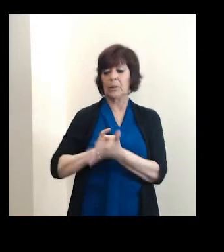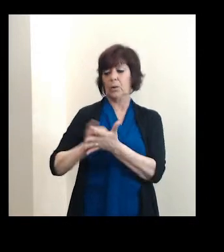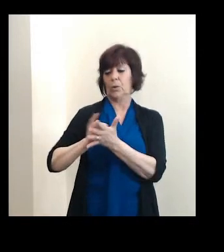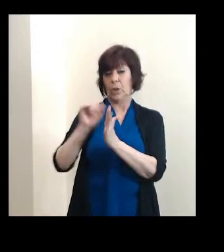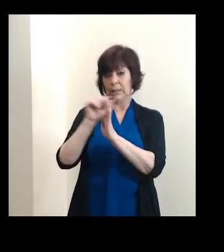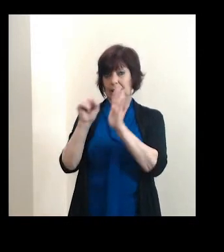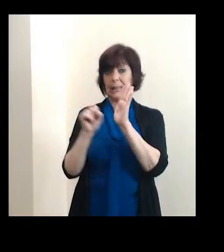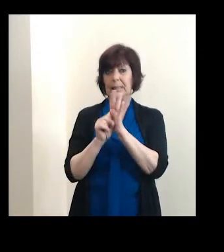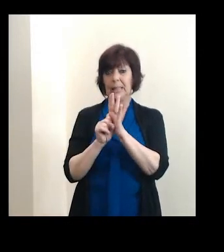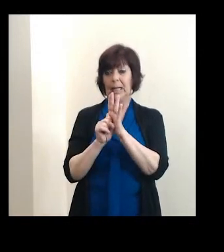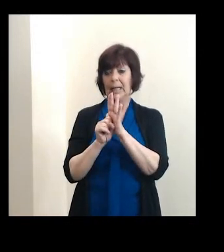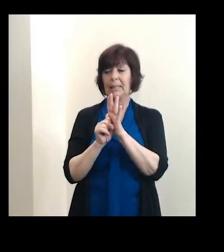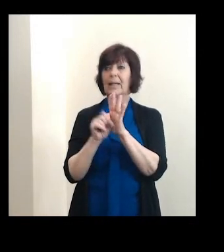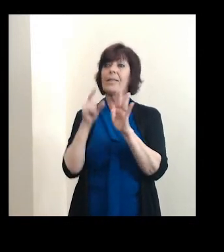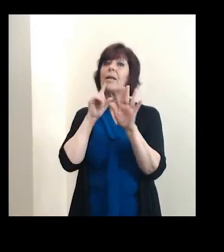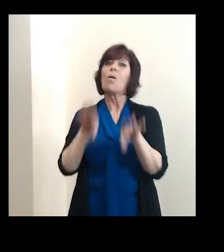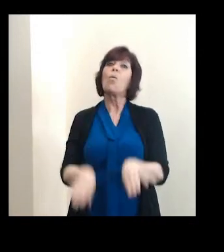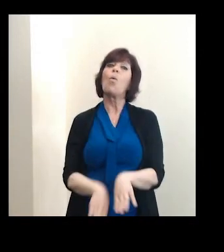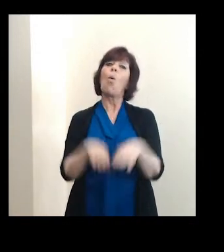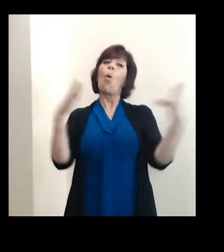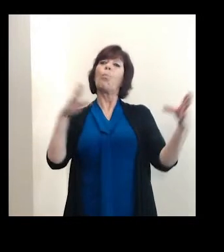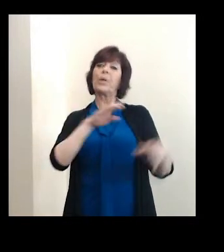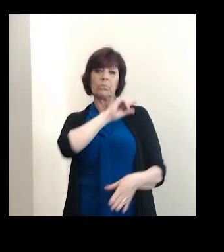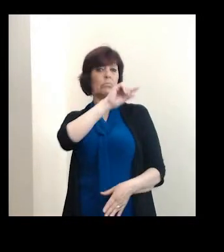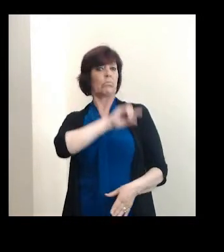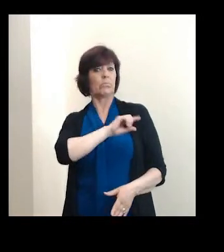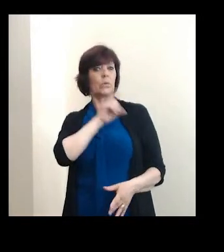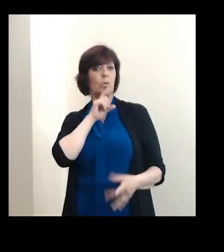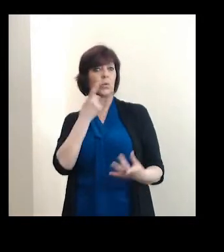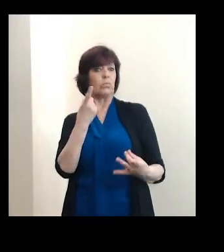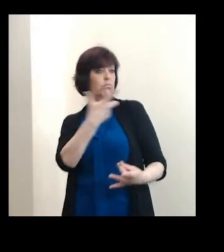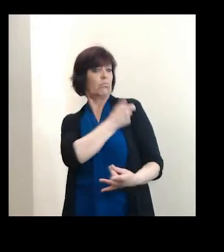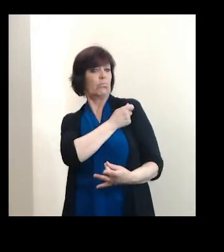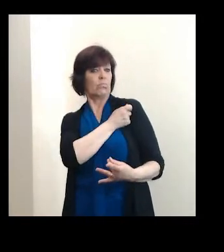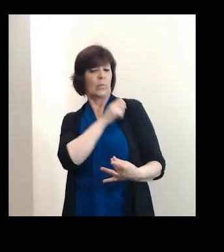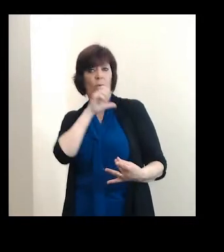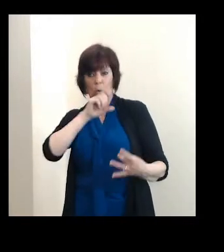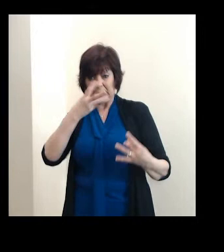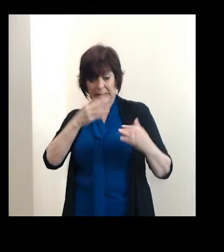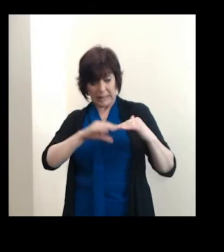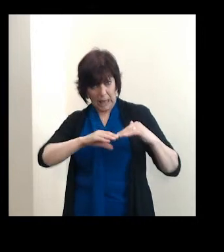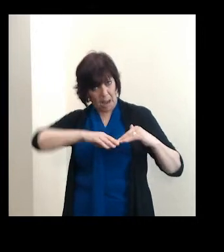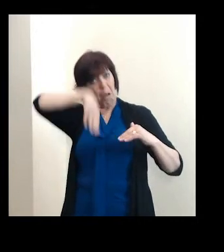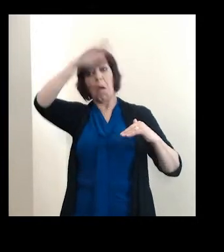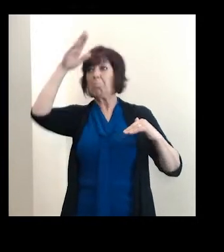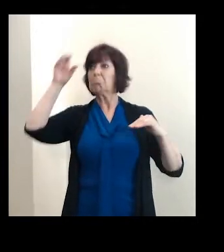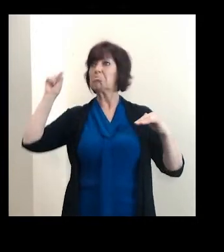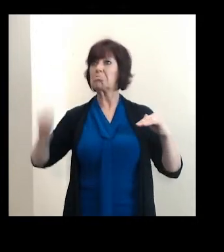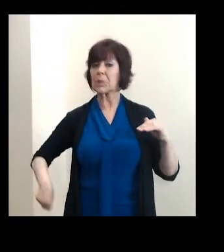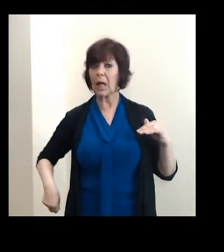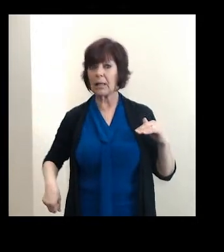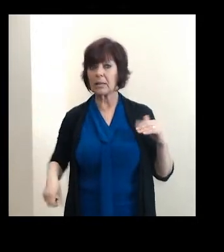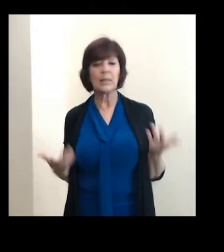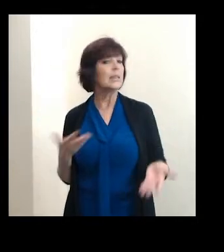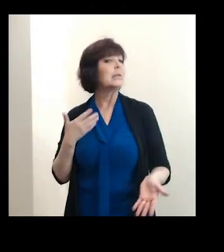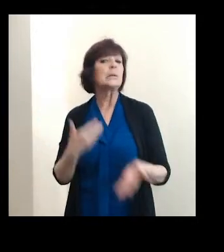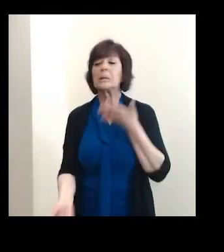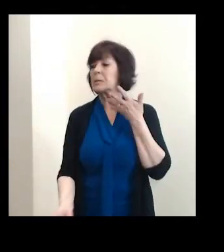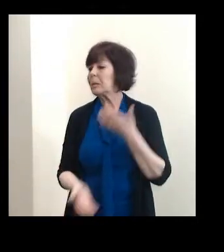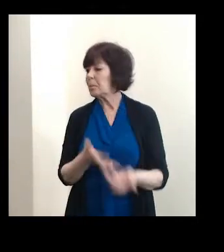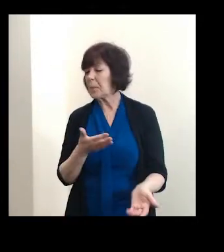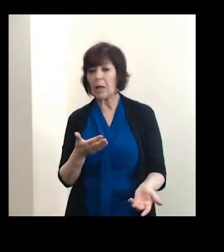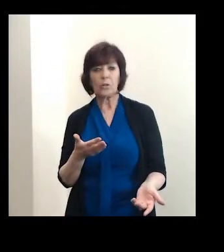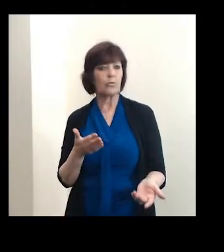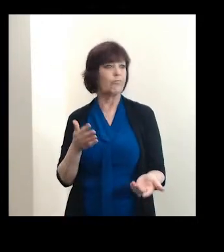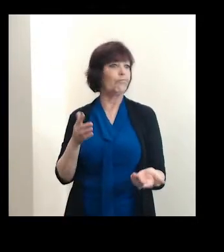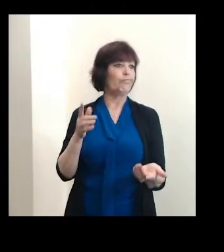State increased the eligibility for anyone 16 and above can qualify. So it doesn't matter what you were, where